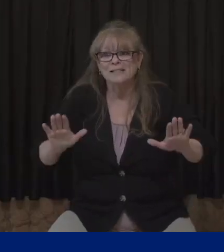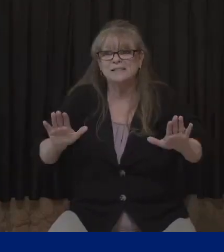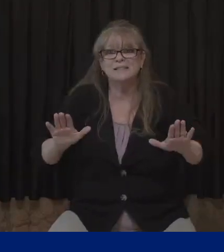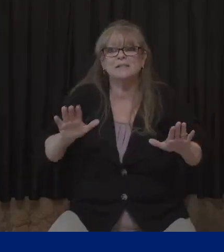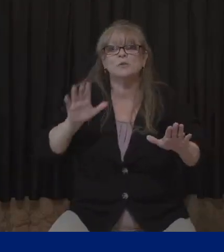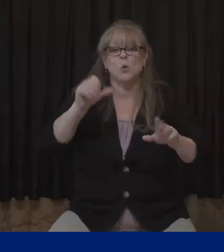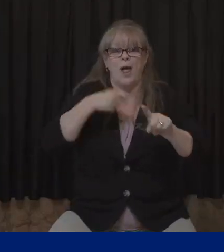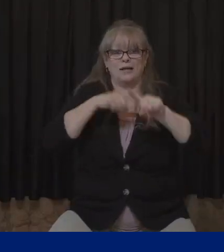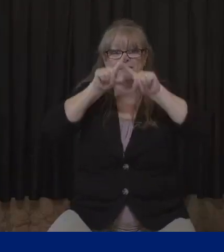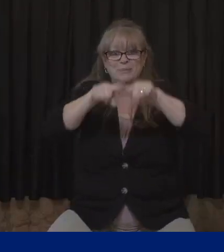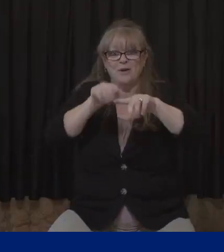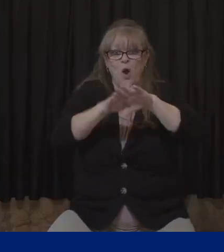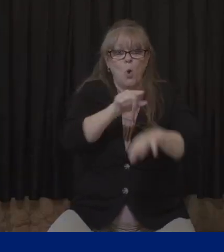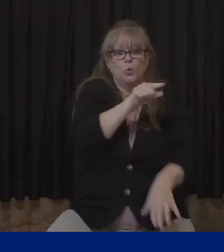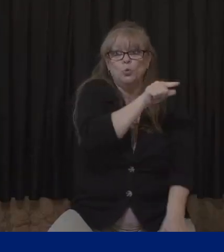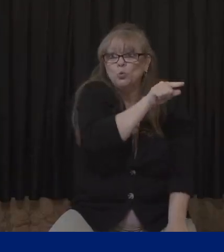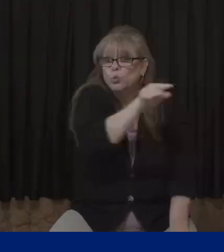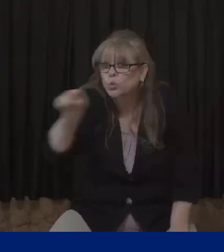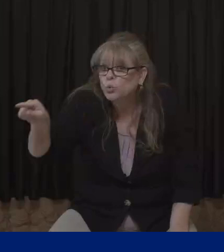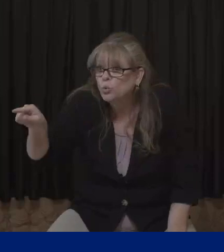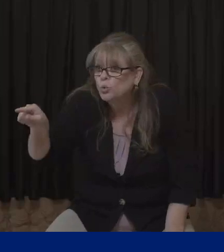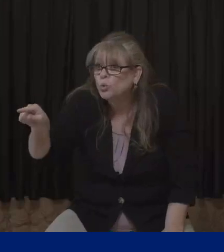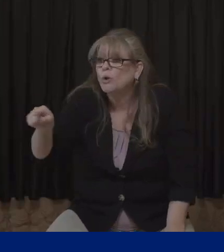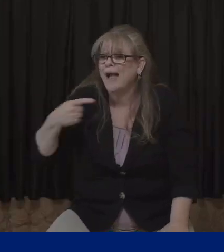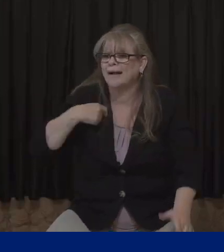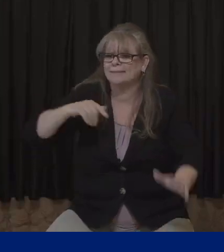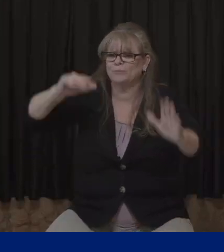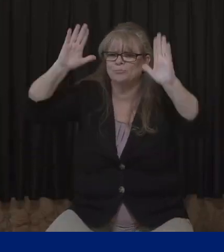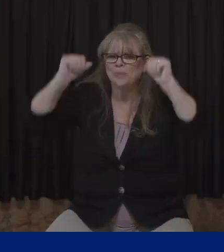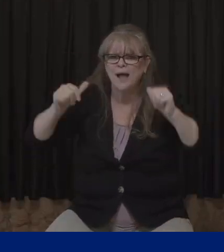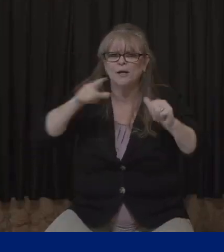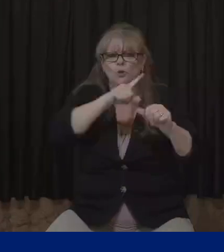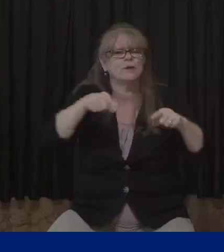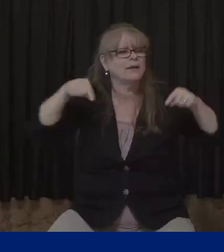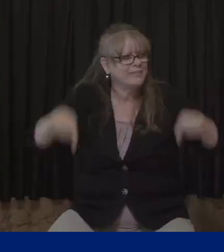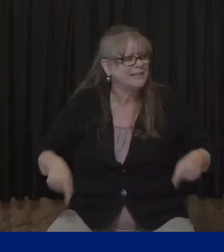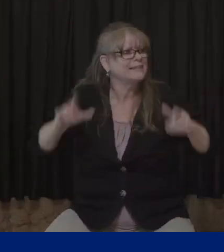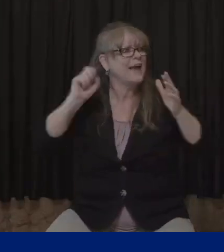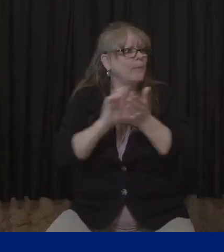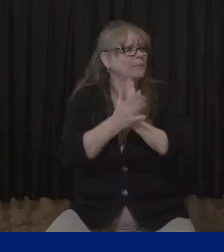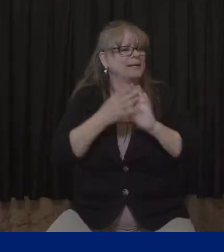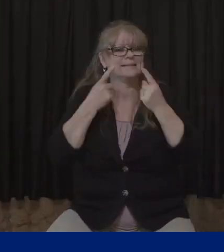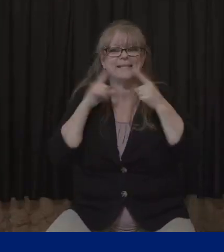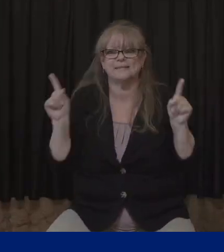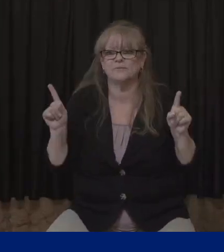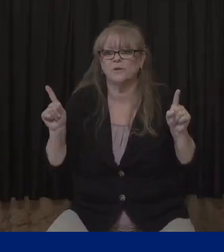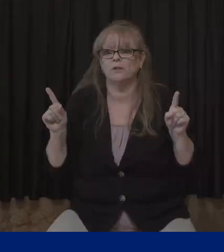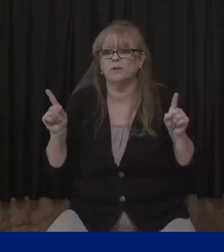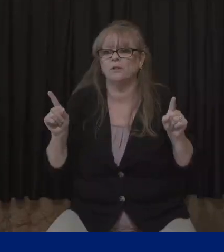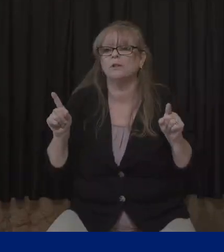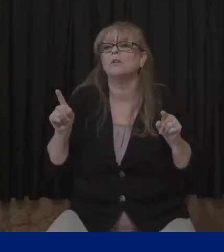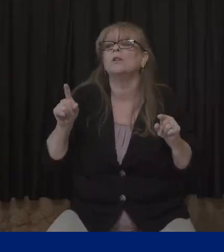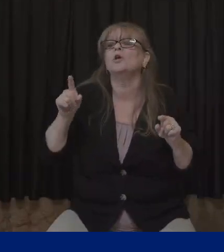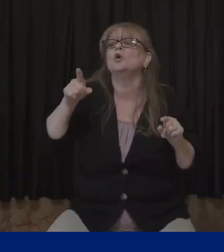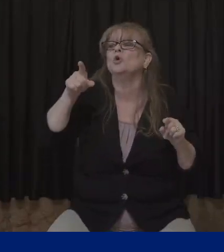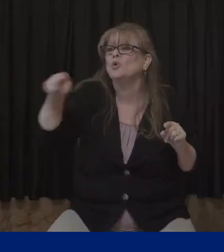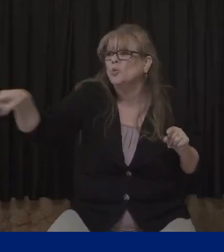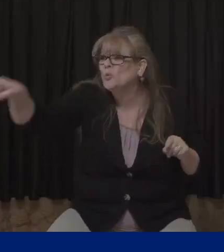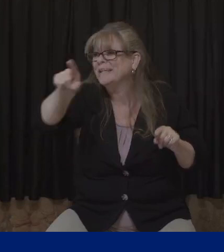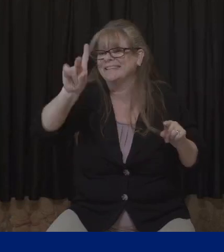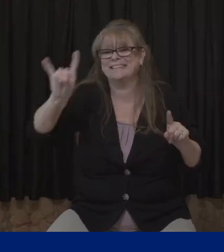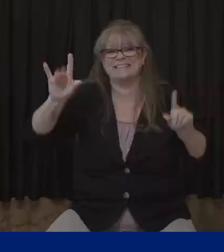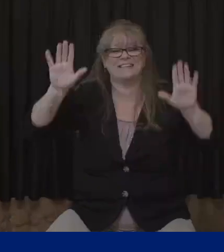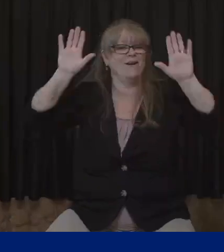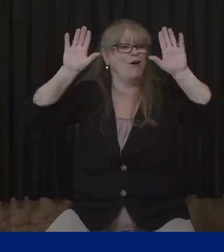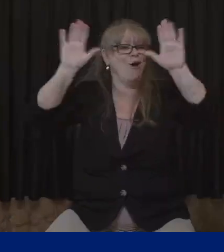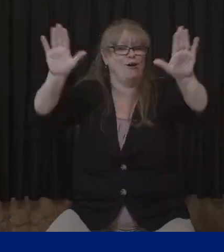is what gives me faith that we will be successful. We did a terrific job staying at home as the state of Colorado, despite all the difficulties of